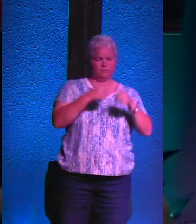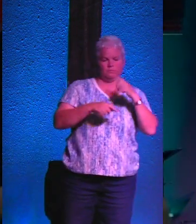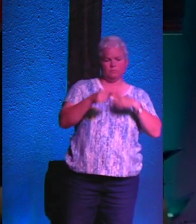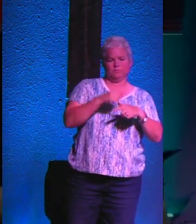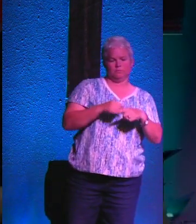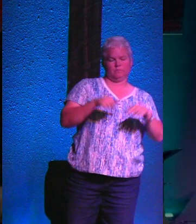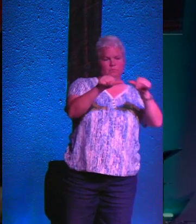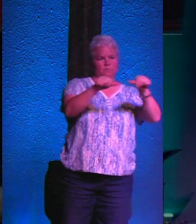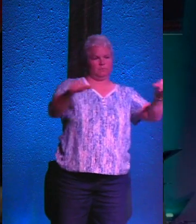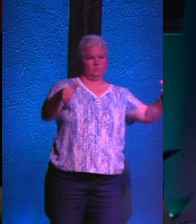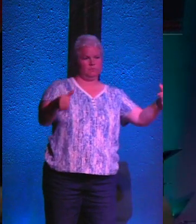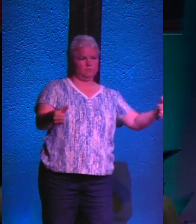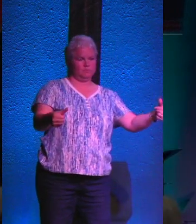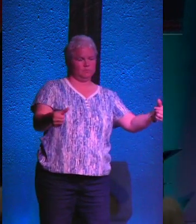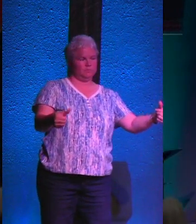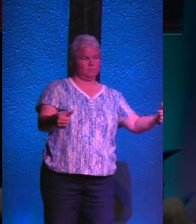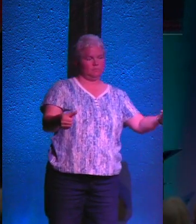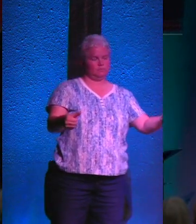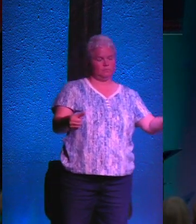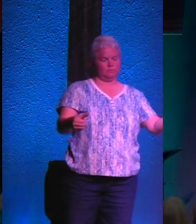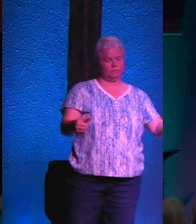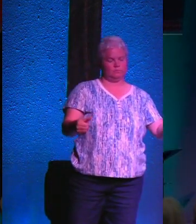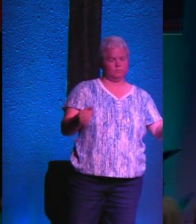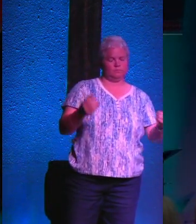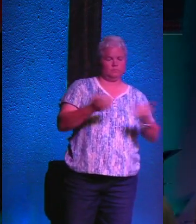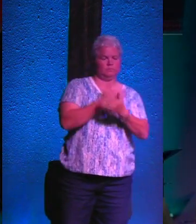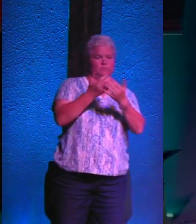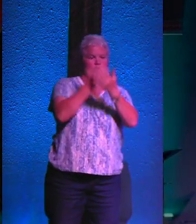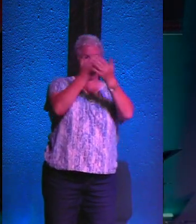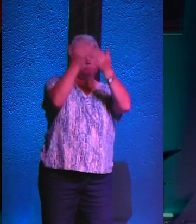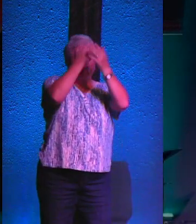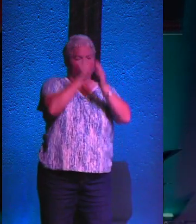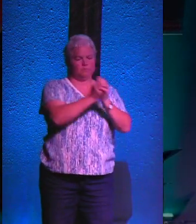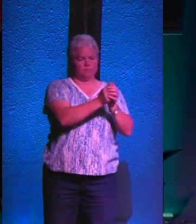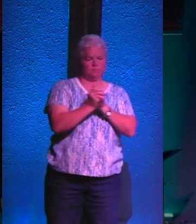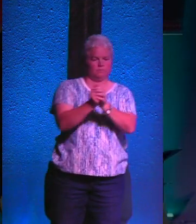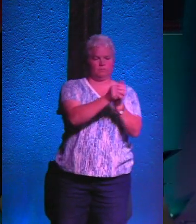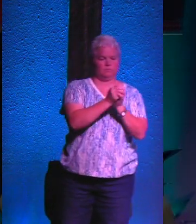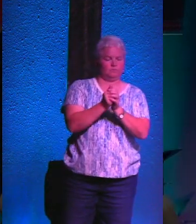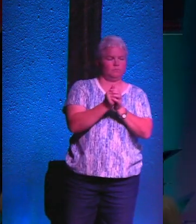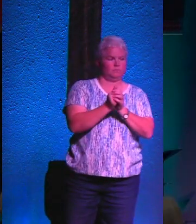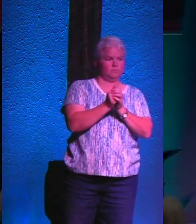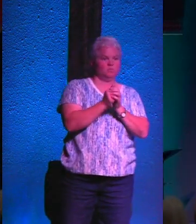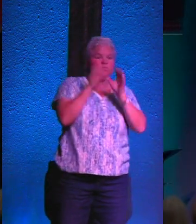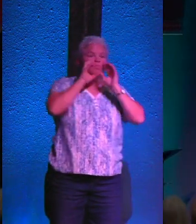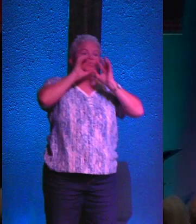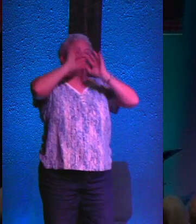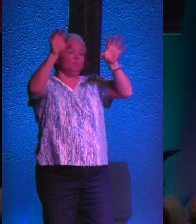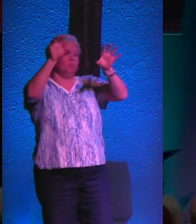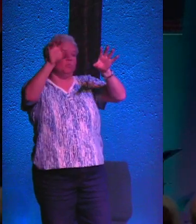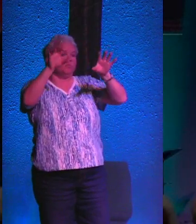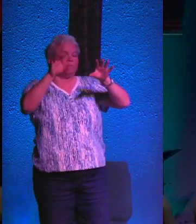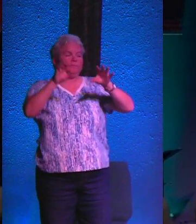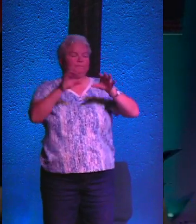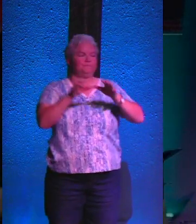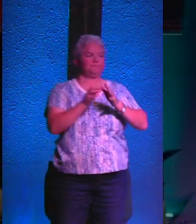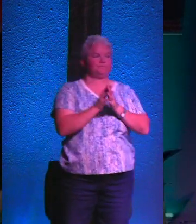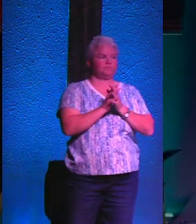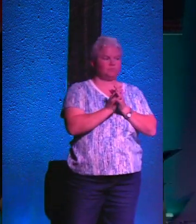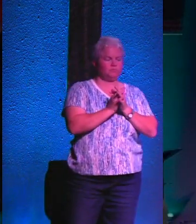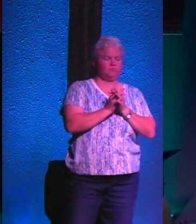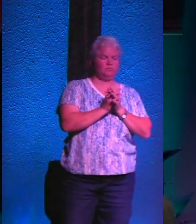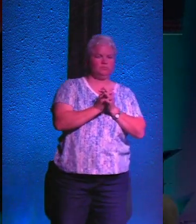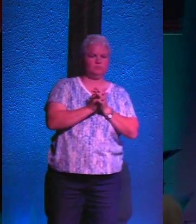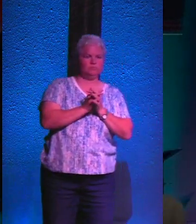down, and let's just join at this altar, and let's sing in unison. And let's just belt it out. If you can't sing like me, it